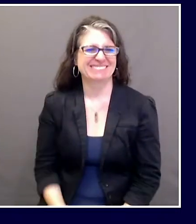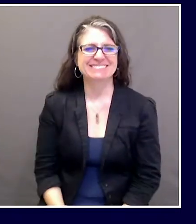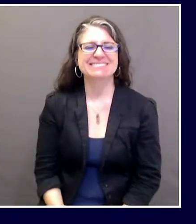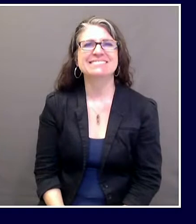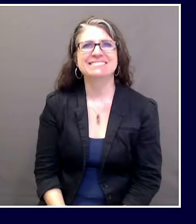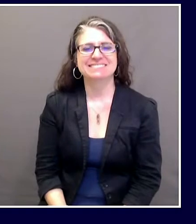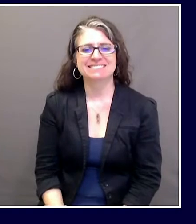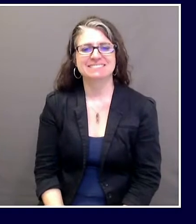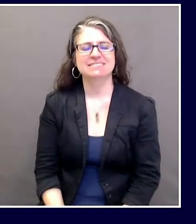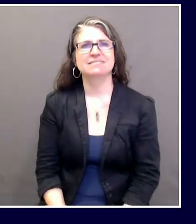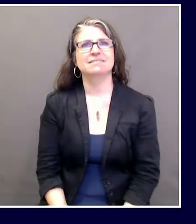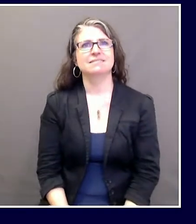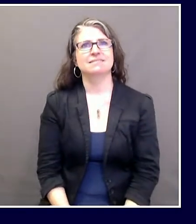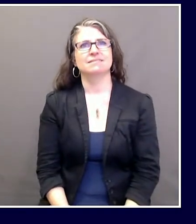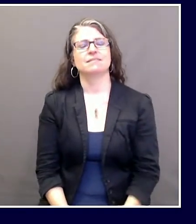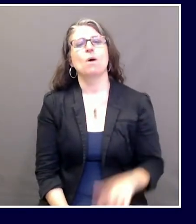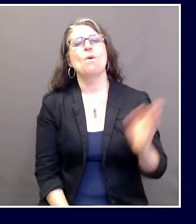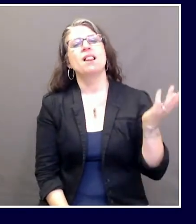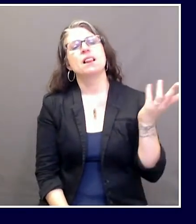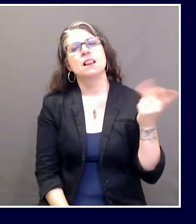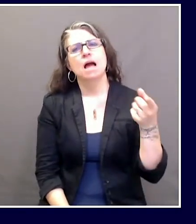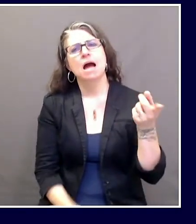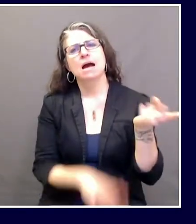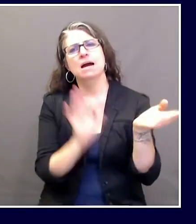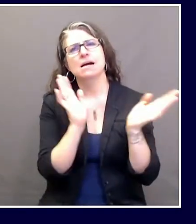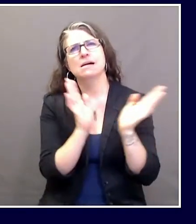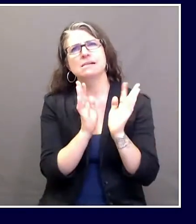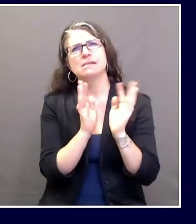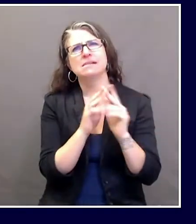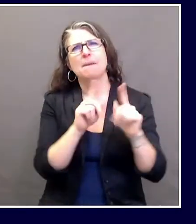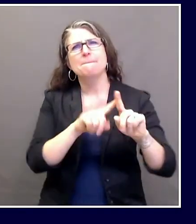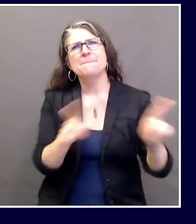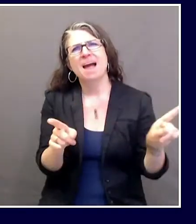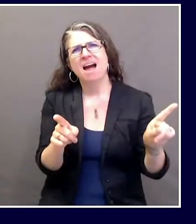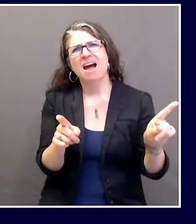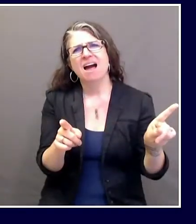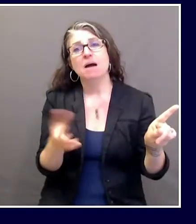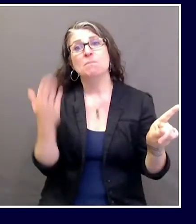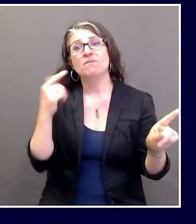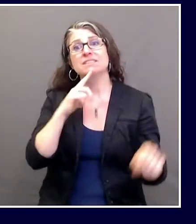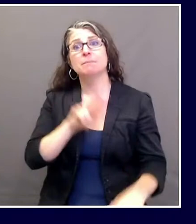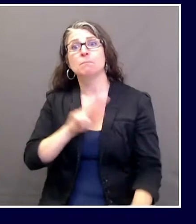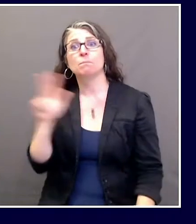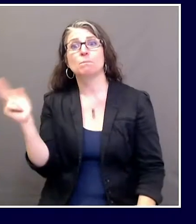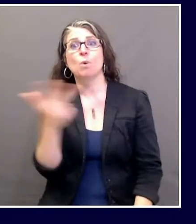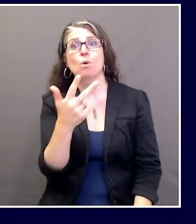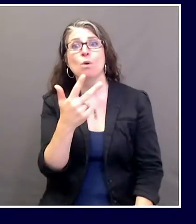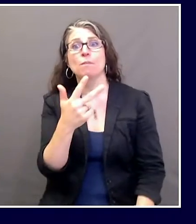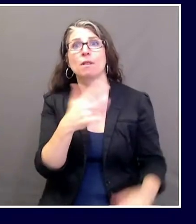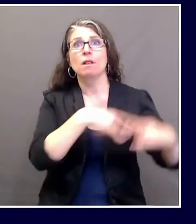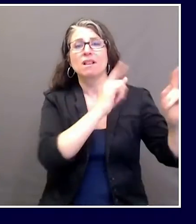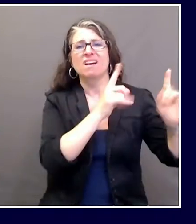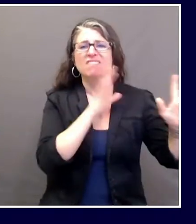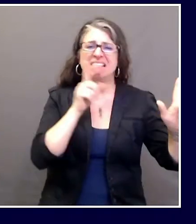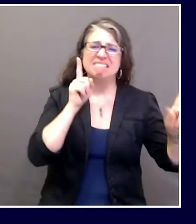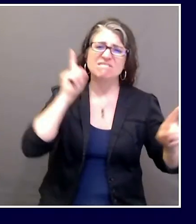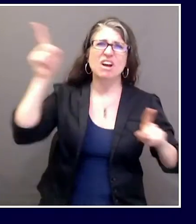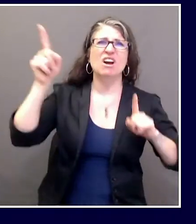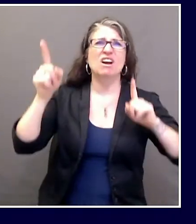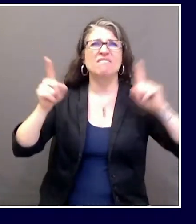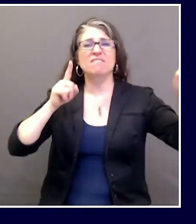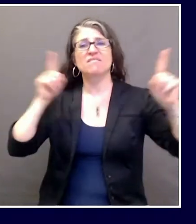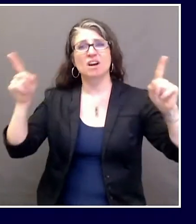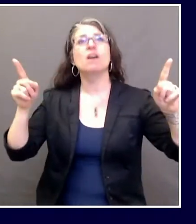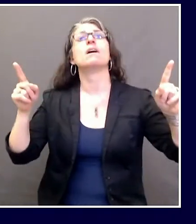mobile vaccination unit was to go to those areas that might be farther from a hospital or a clinic or something like that. And I